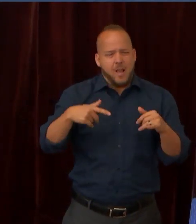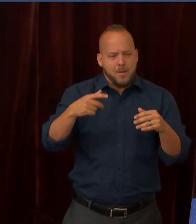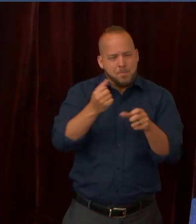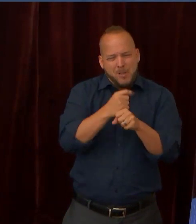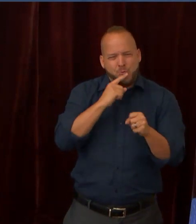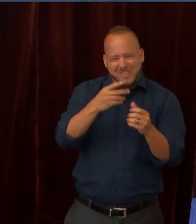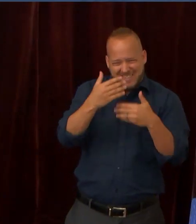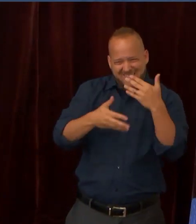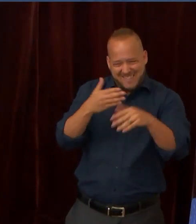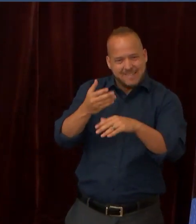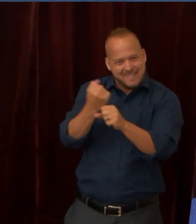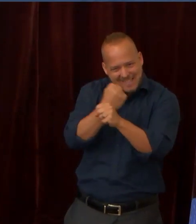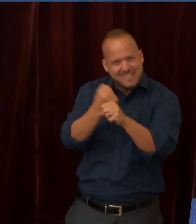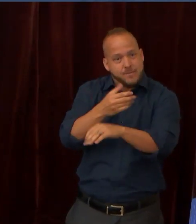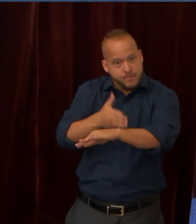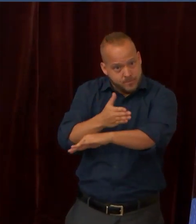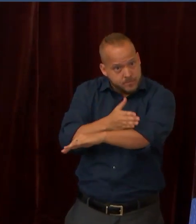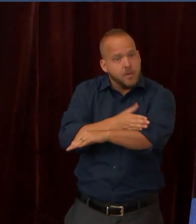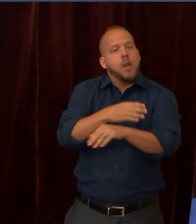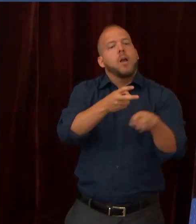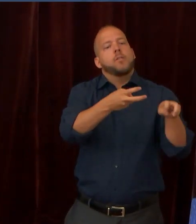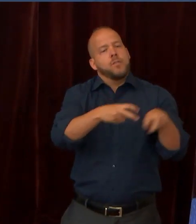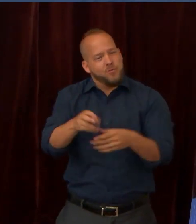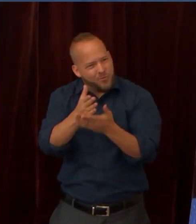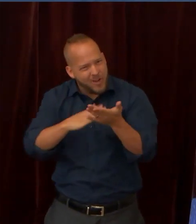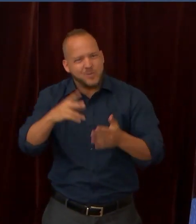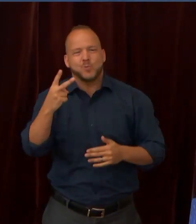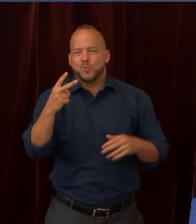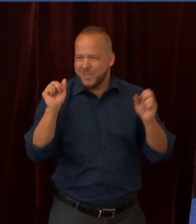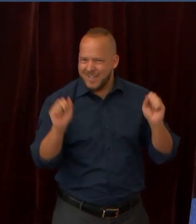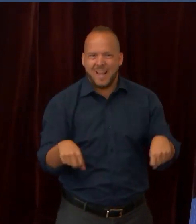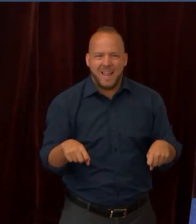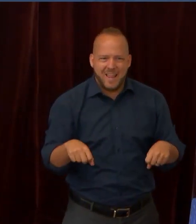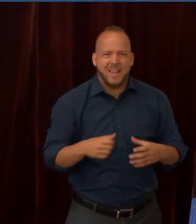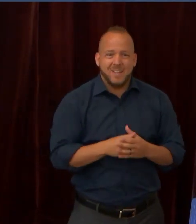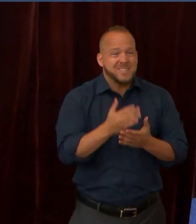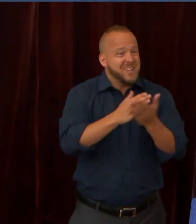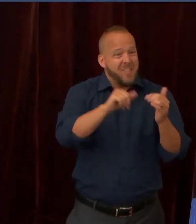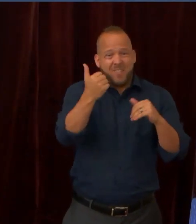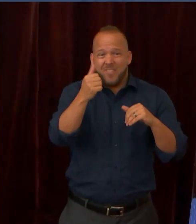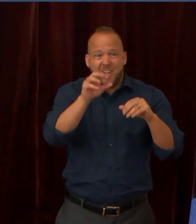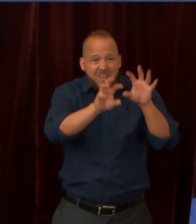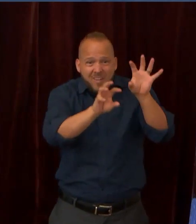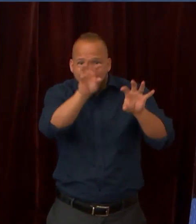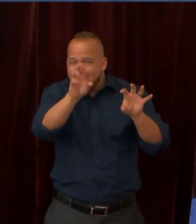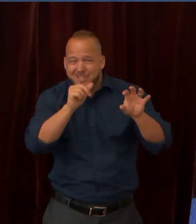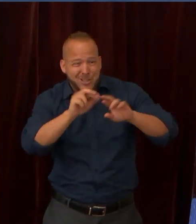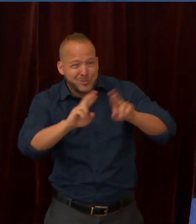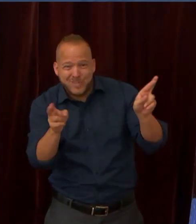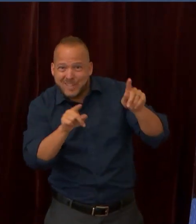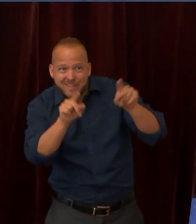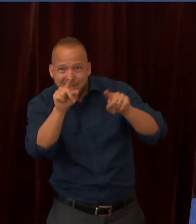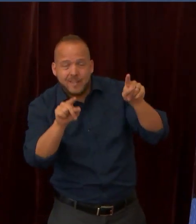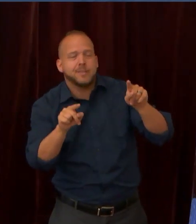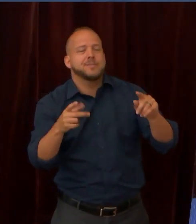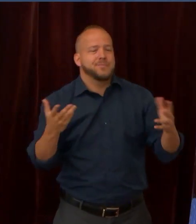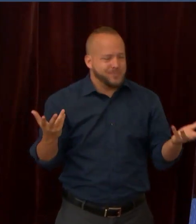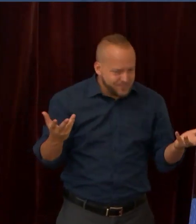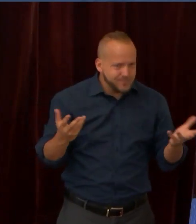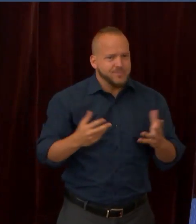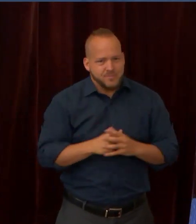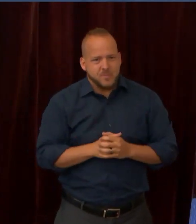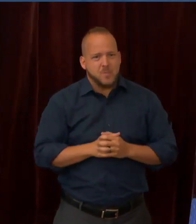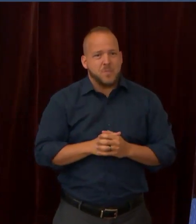So no, I would not be disheartened in this regard. I would be encouraged by what Washingtonians are doing to fight this disease